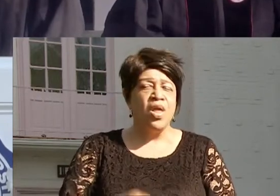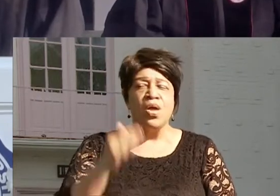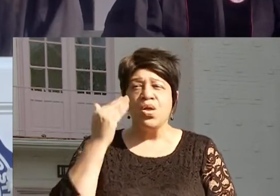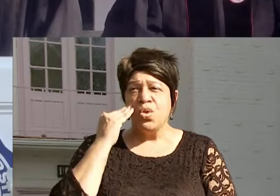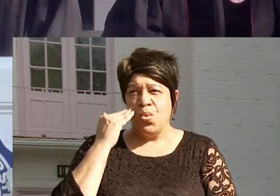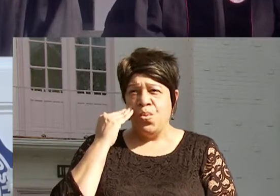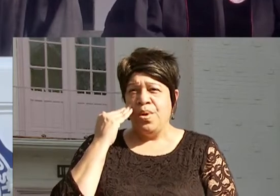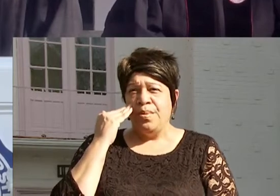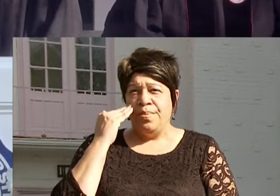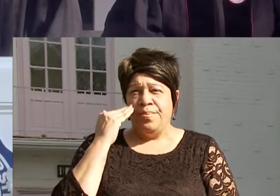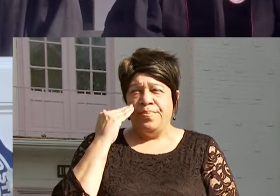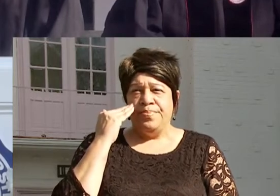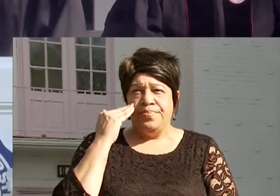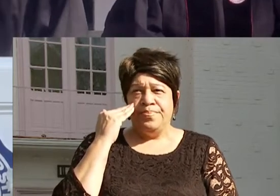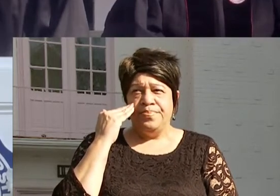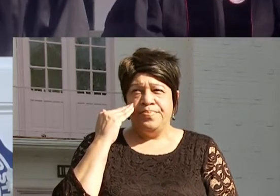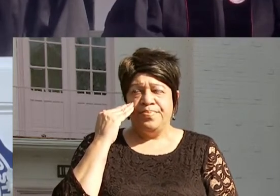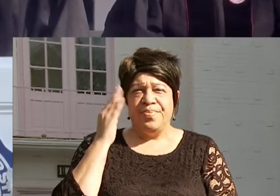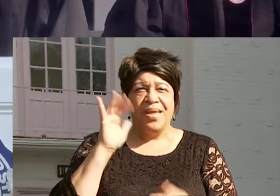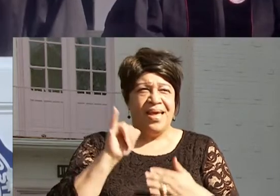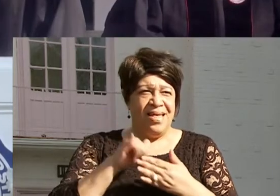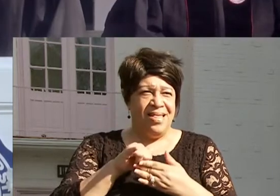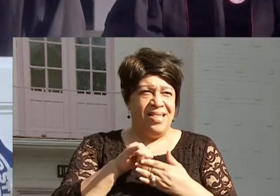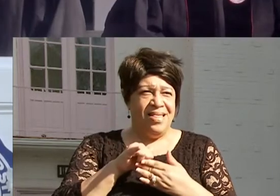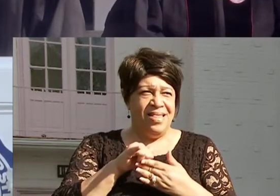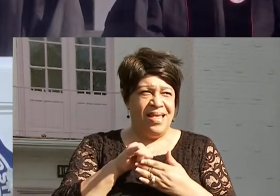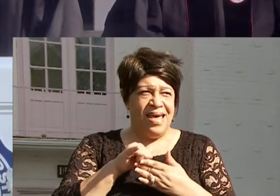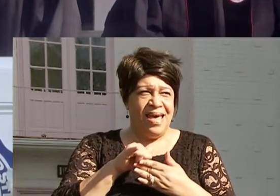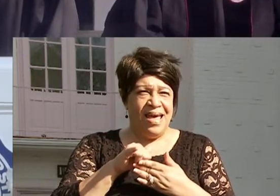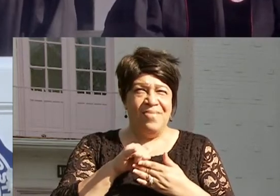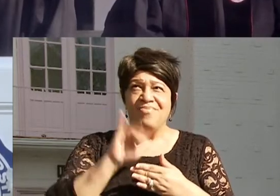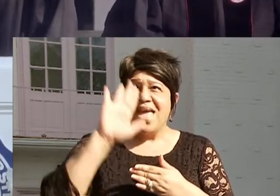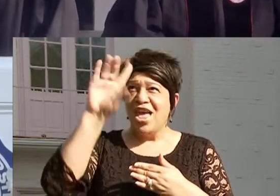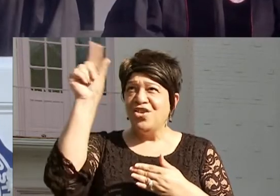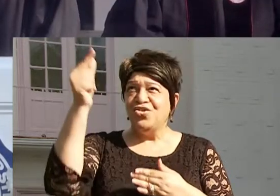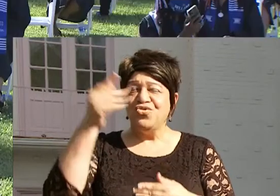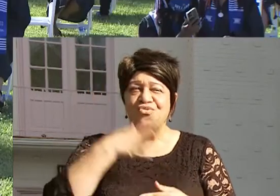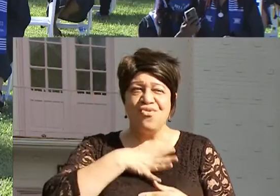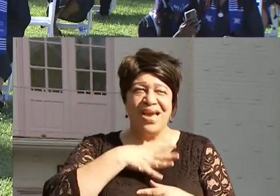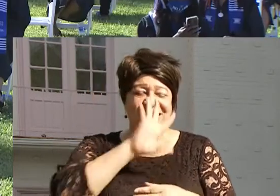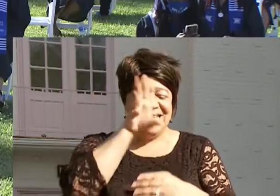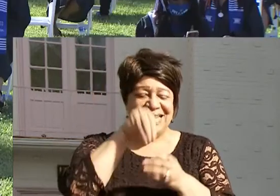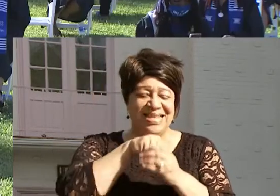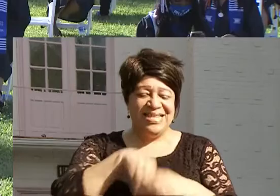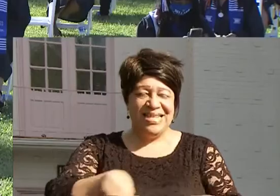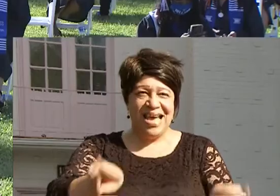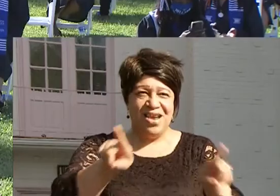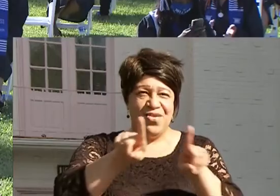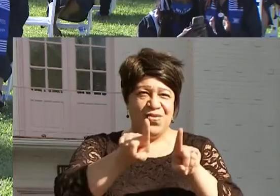knowing that His grace is inside you.